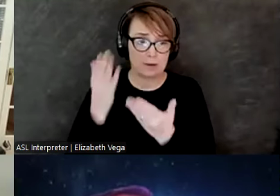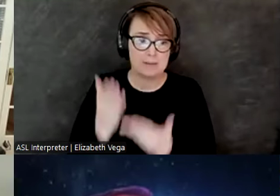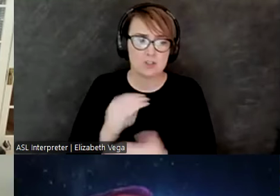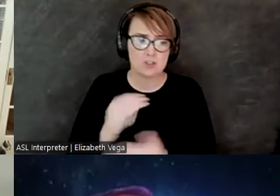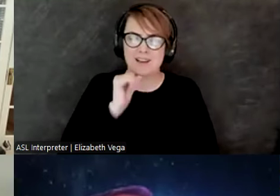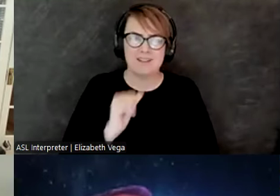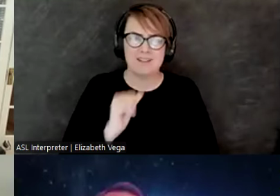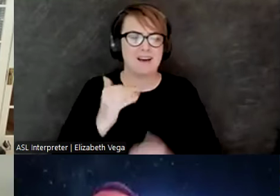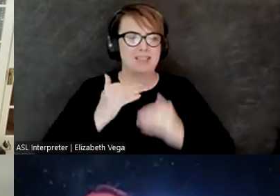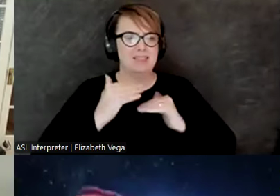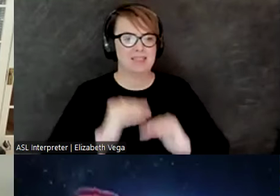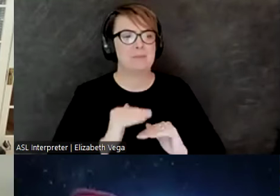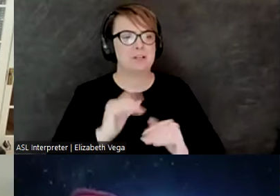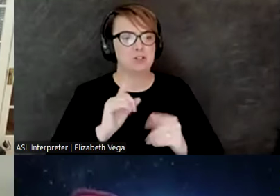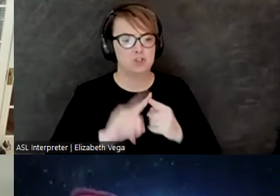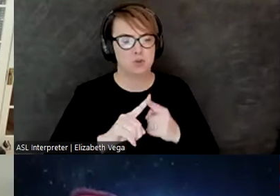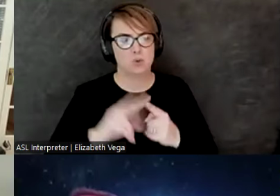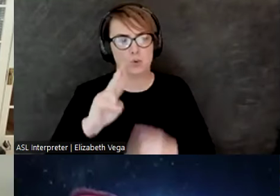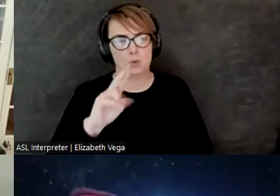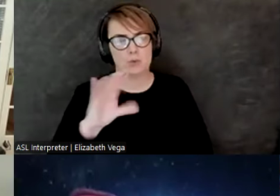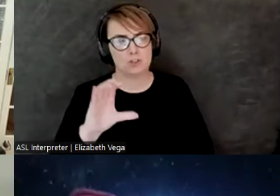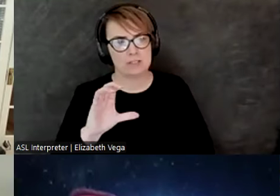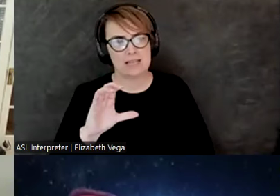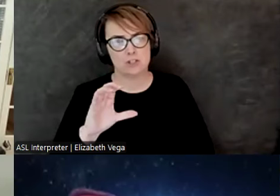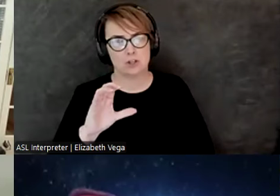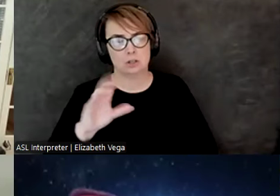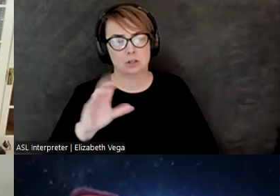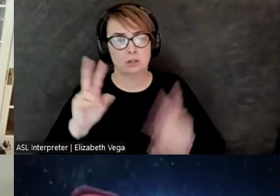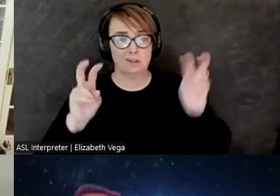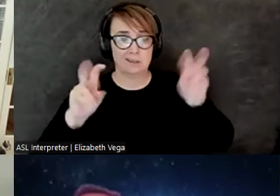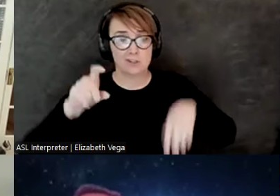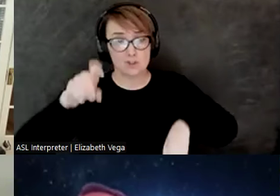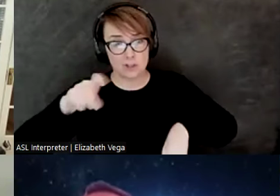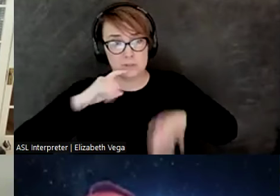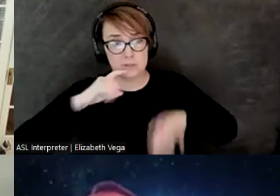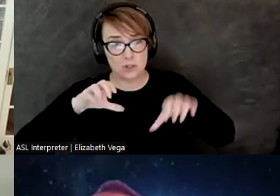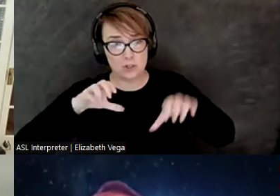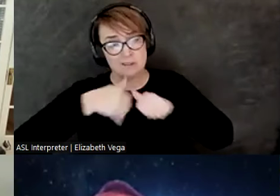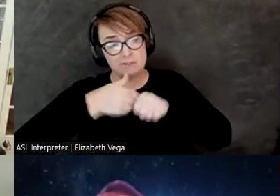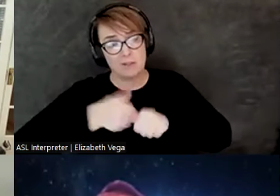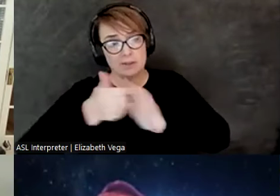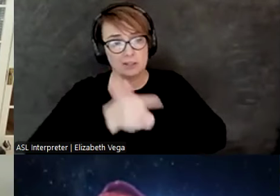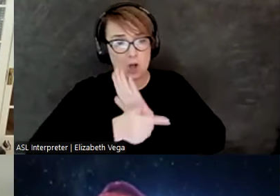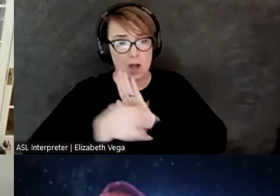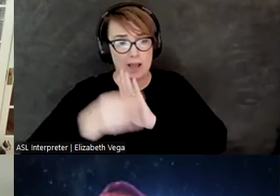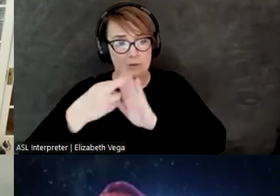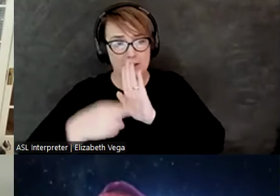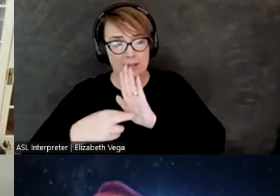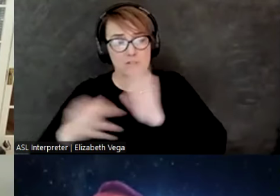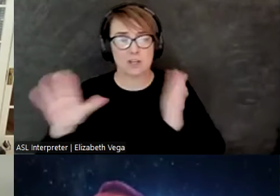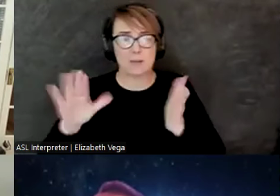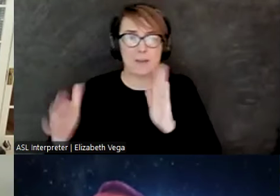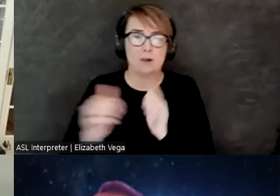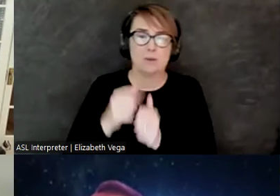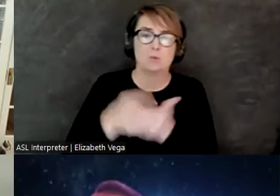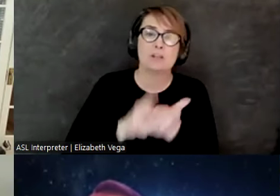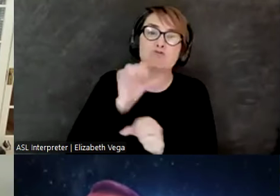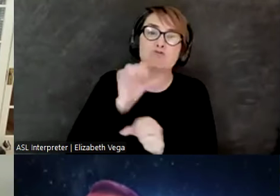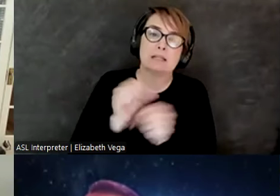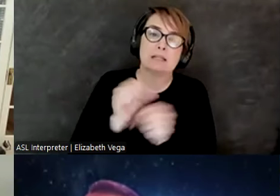to what the regional center should be doing by law and regulation versus what is really happening out there.